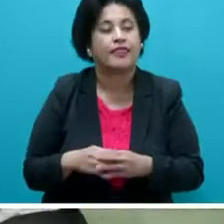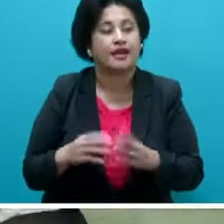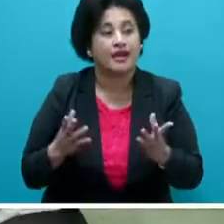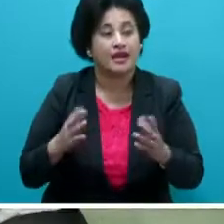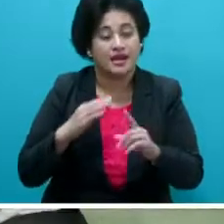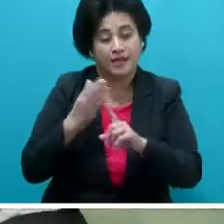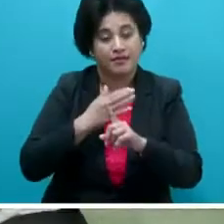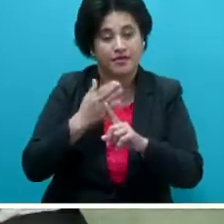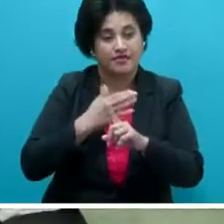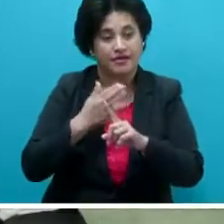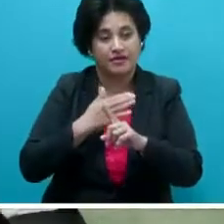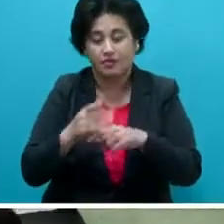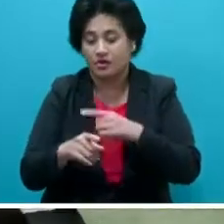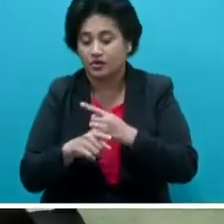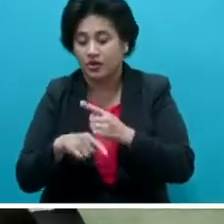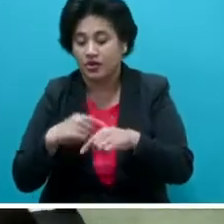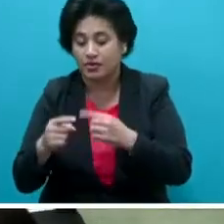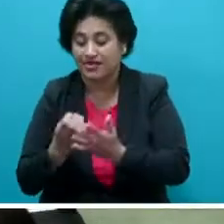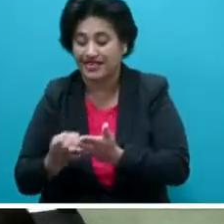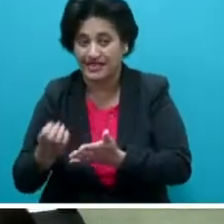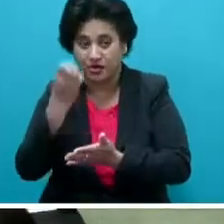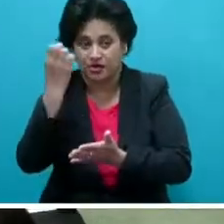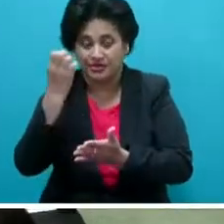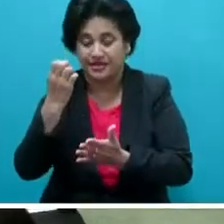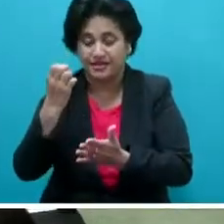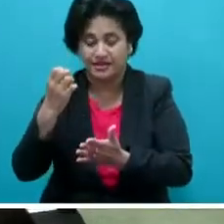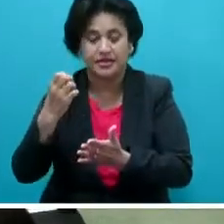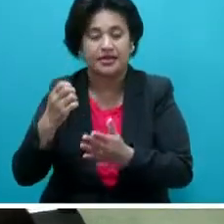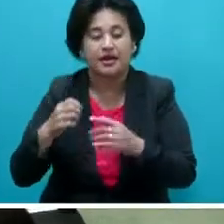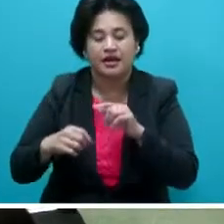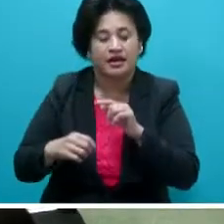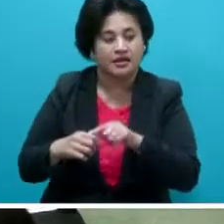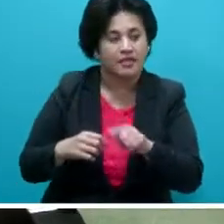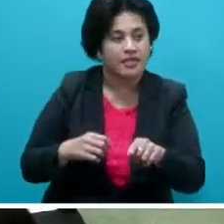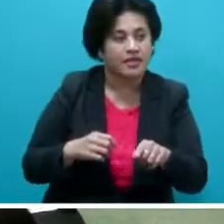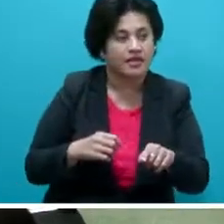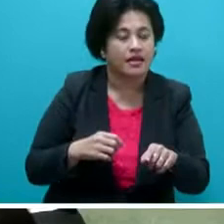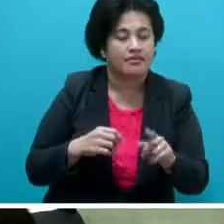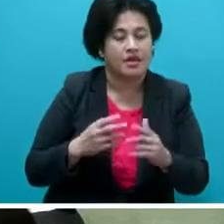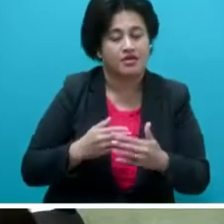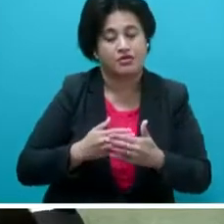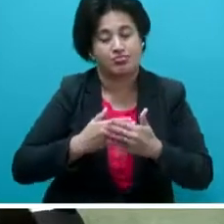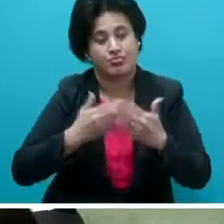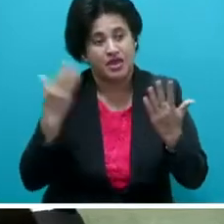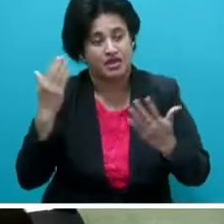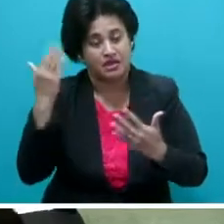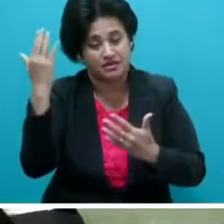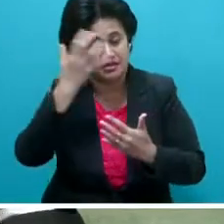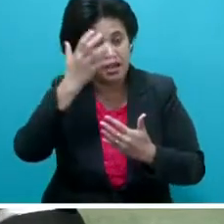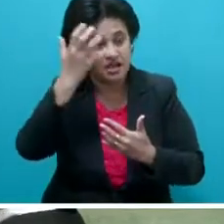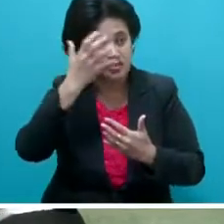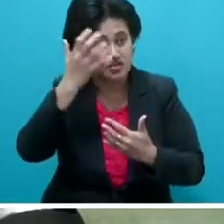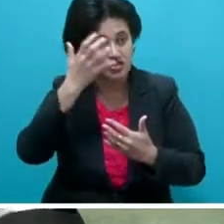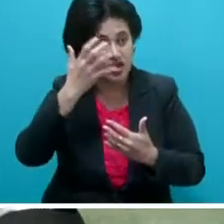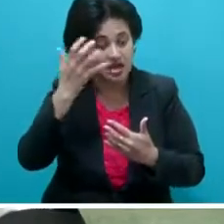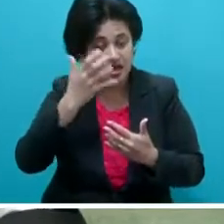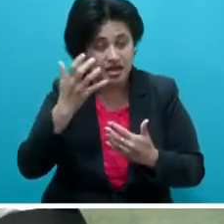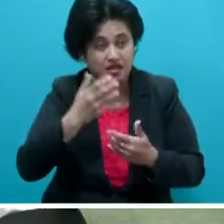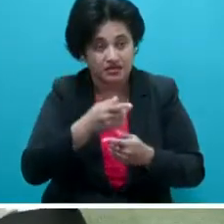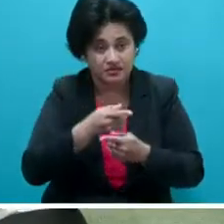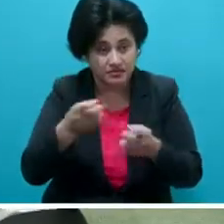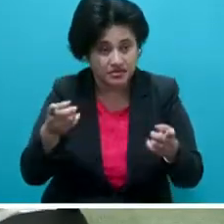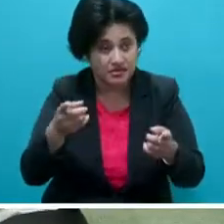before I get on to the economy also in detail, Mr. Speaker, sir, I think the greatest threat to the Itoke people,